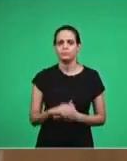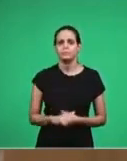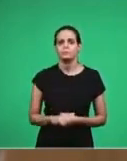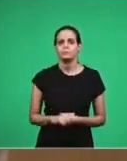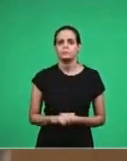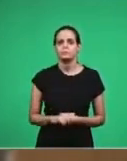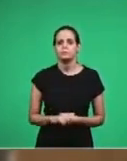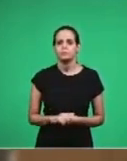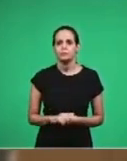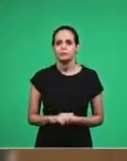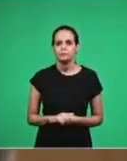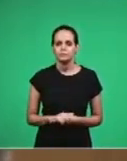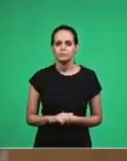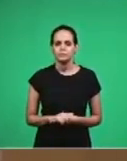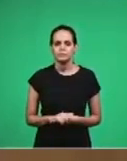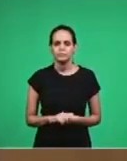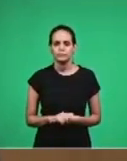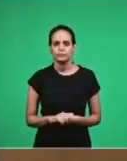the throne.